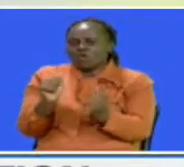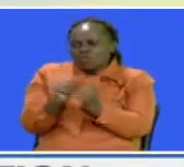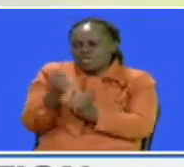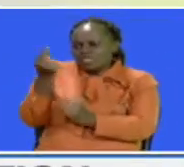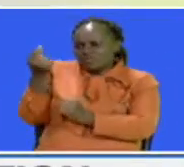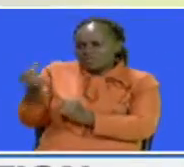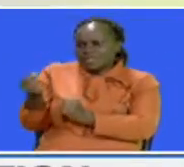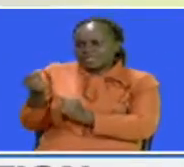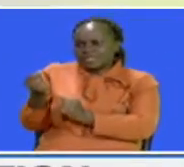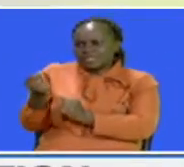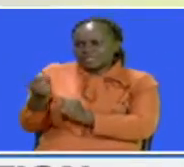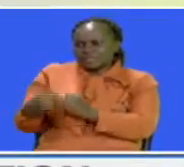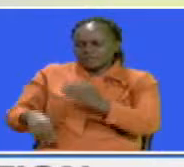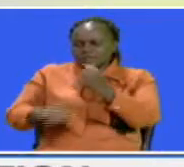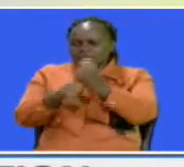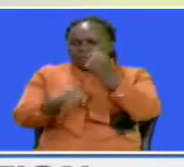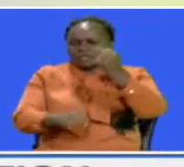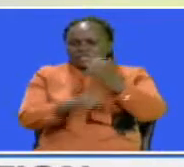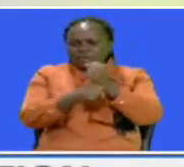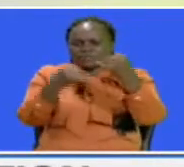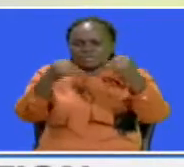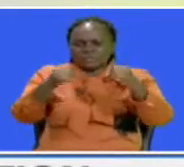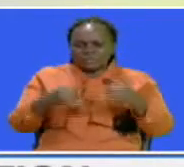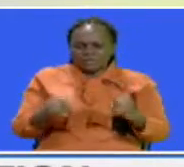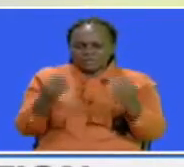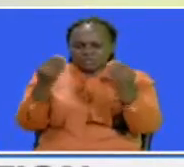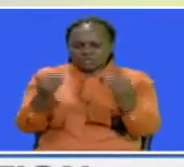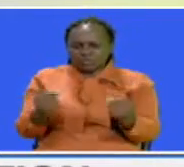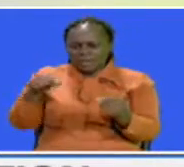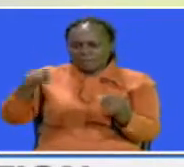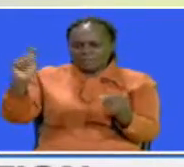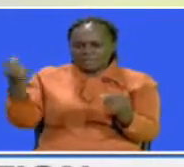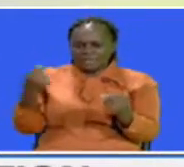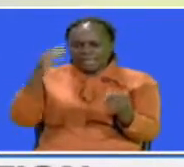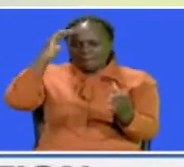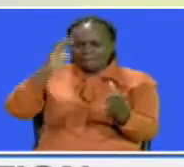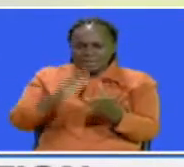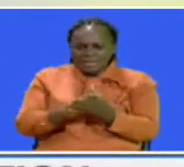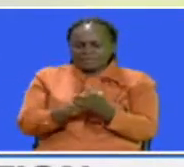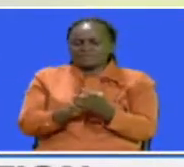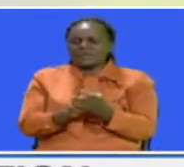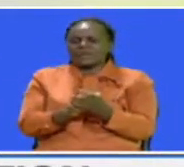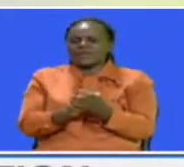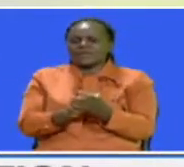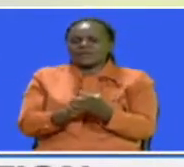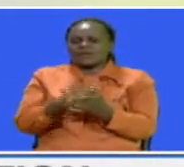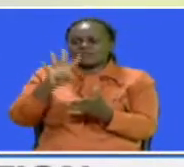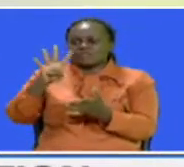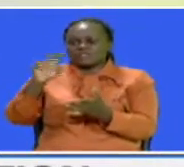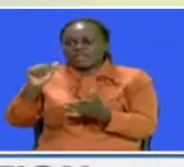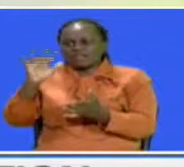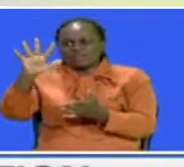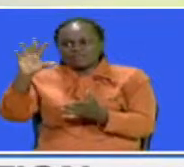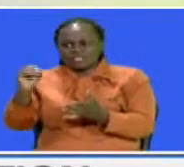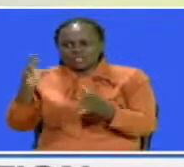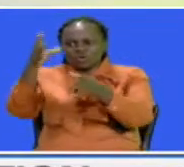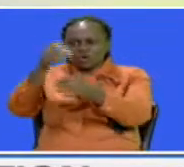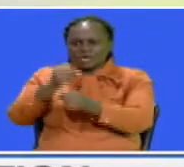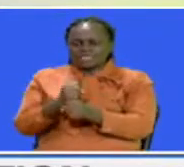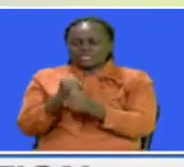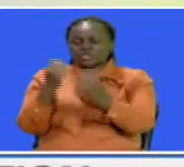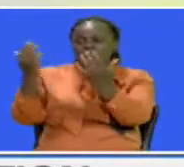There's a lot of complementarity to implement these solutions here in Kenya, and I believe of the 45 to 50 companies that are